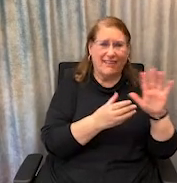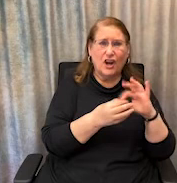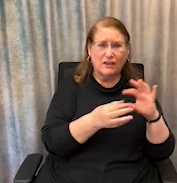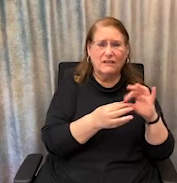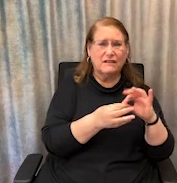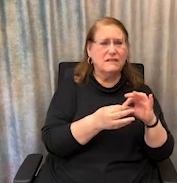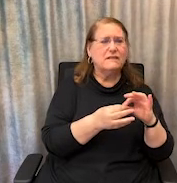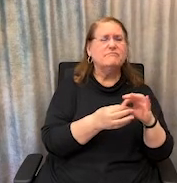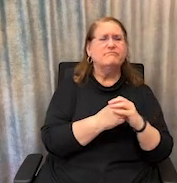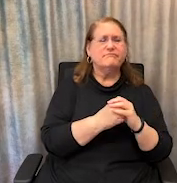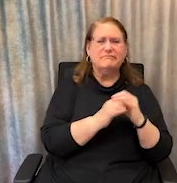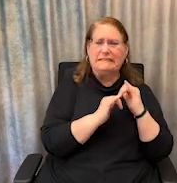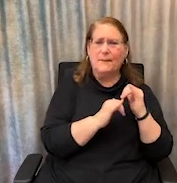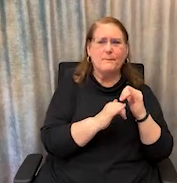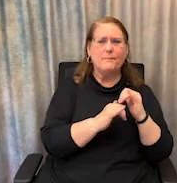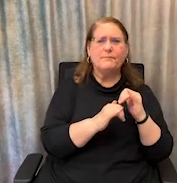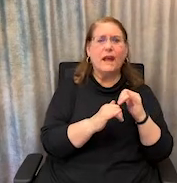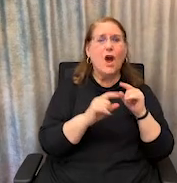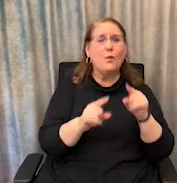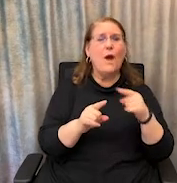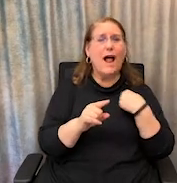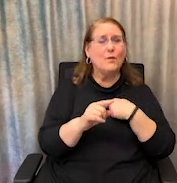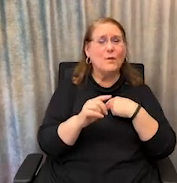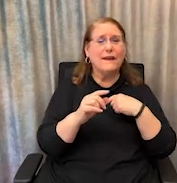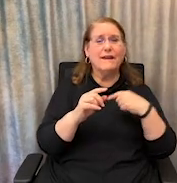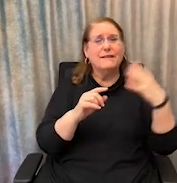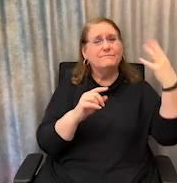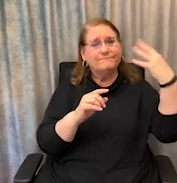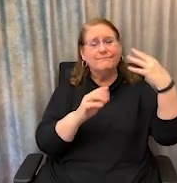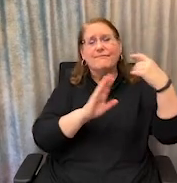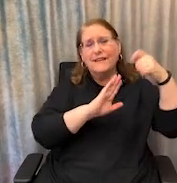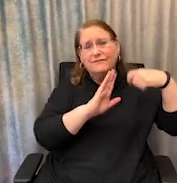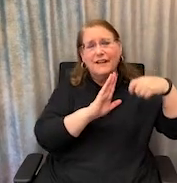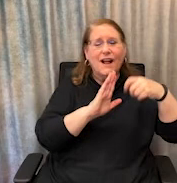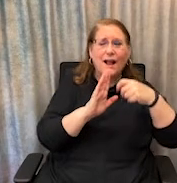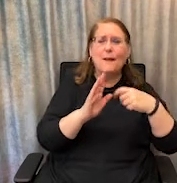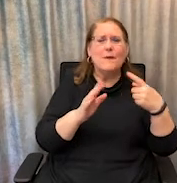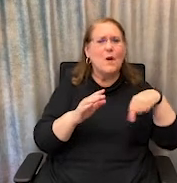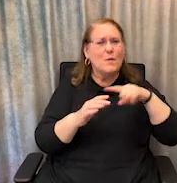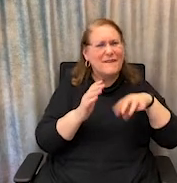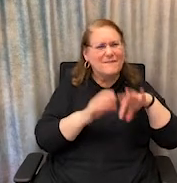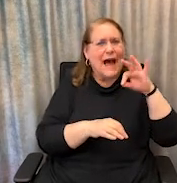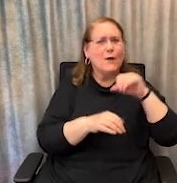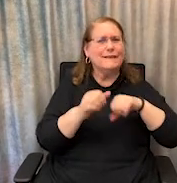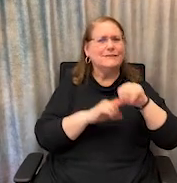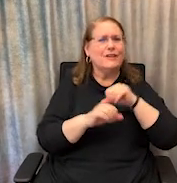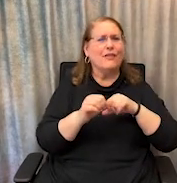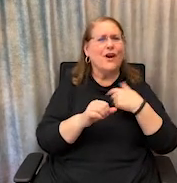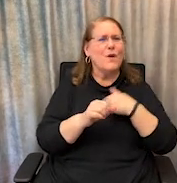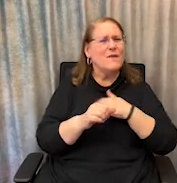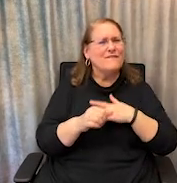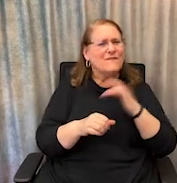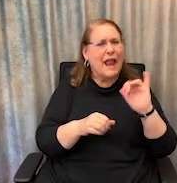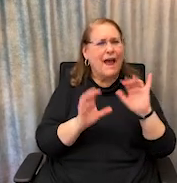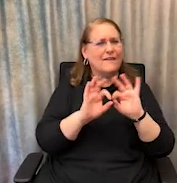In the shooting process, we found each other. We feel like a family. We're